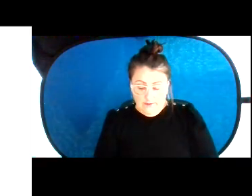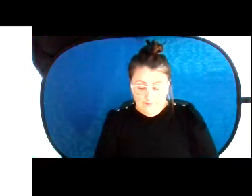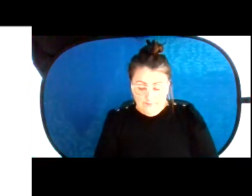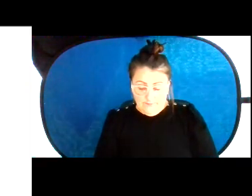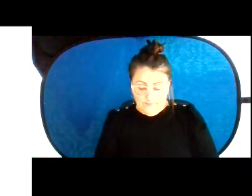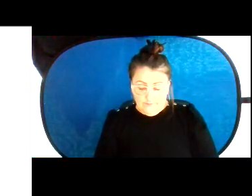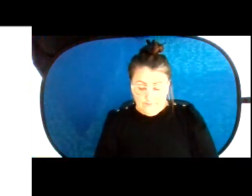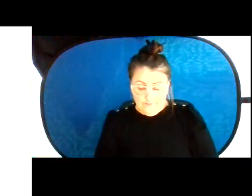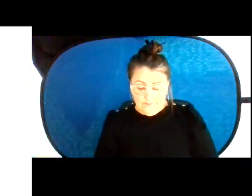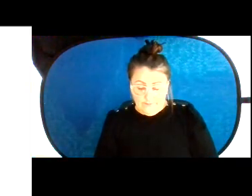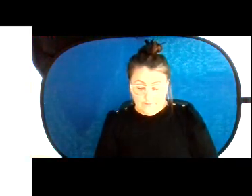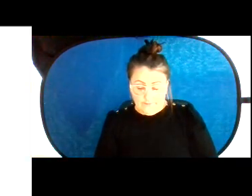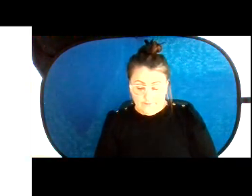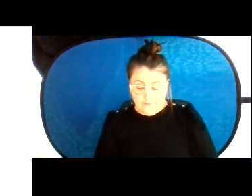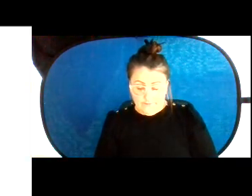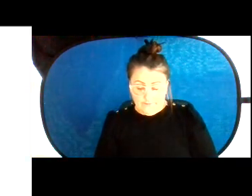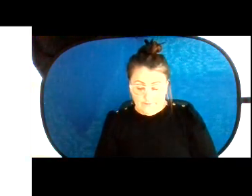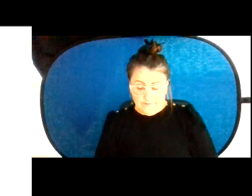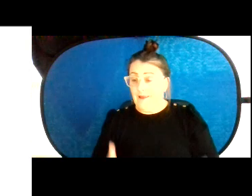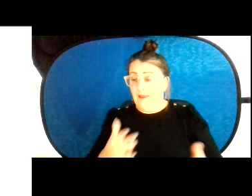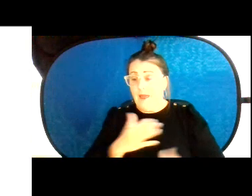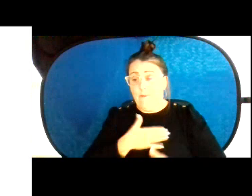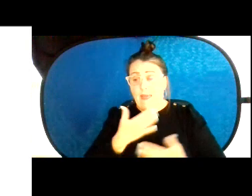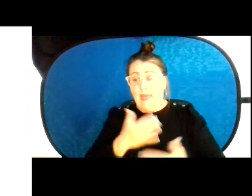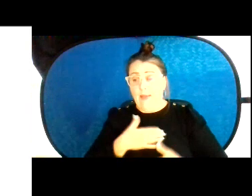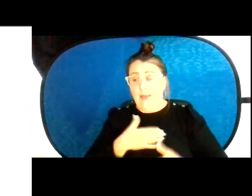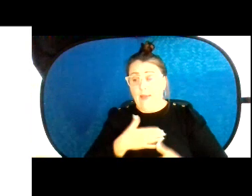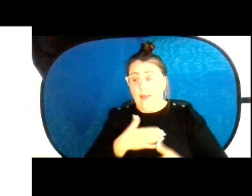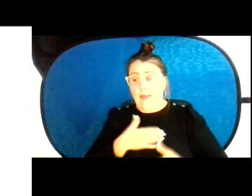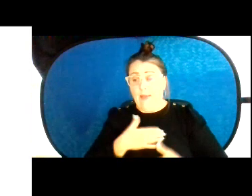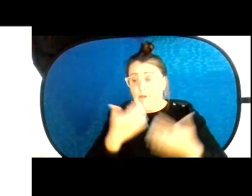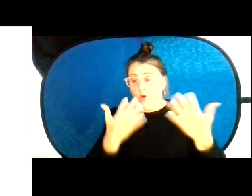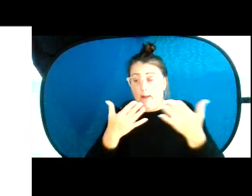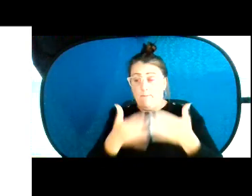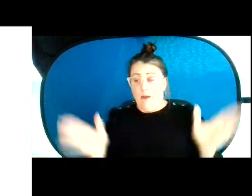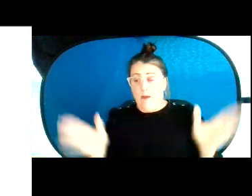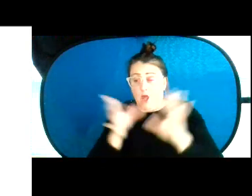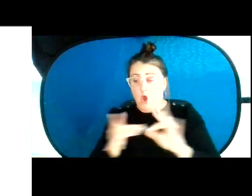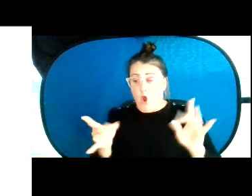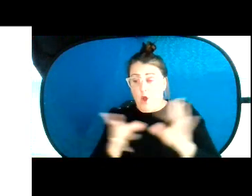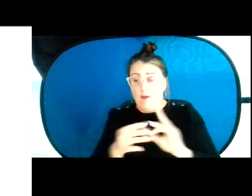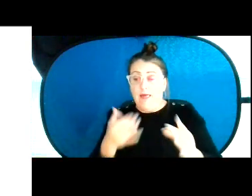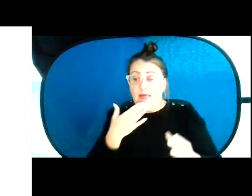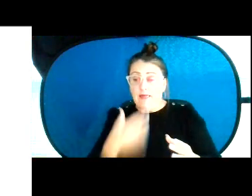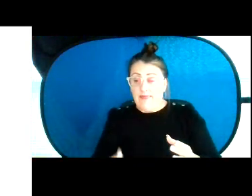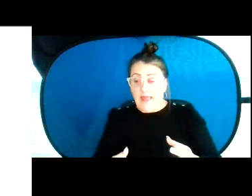I'm happy to wait for the public comment, but thank you for recognizing the movement of my mind.